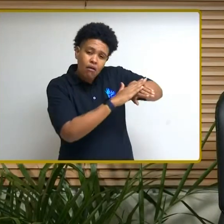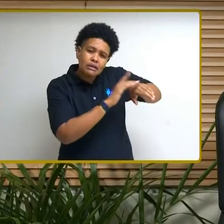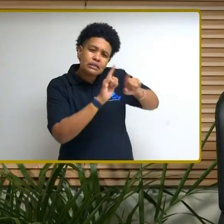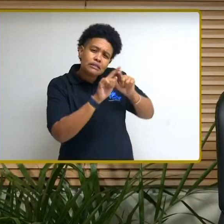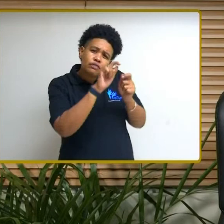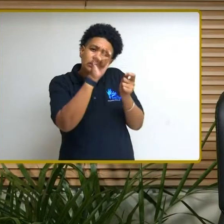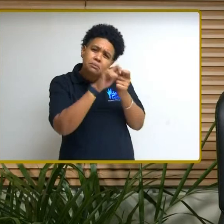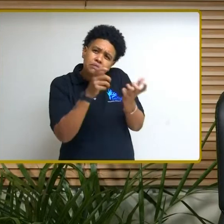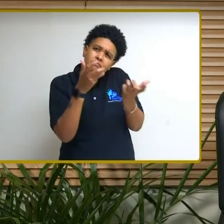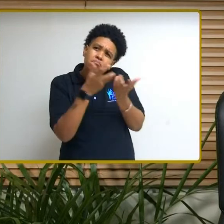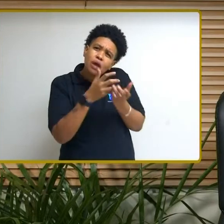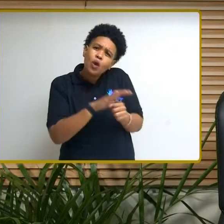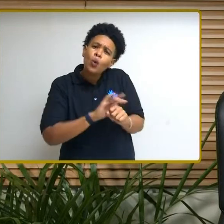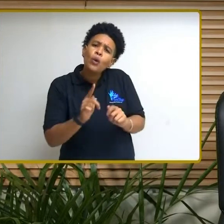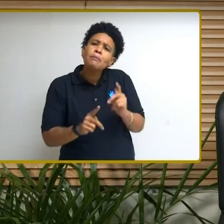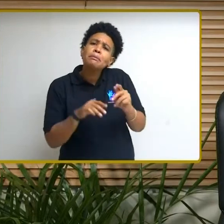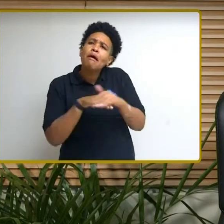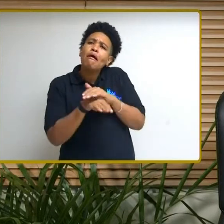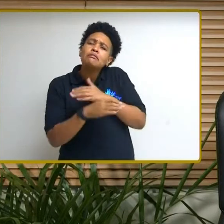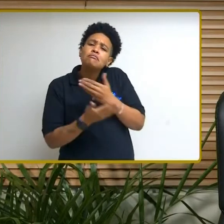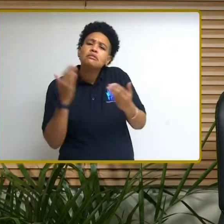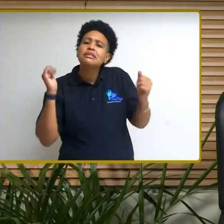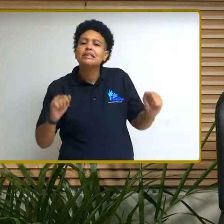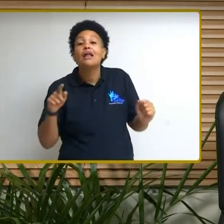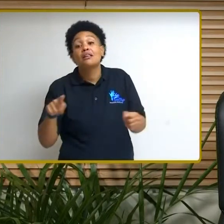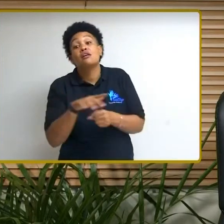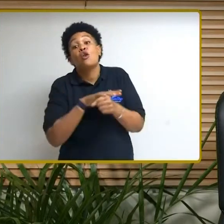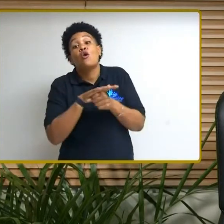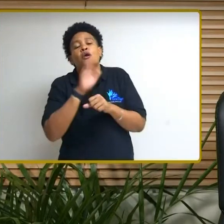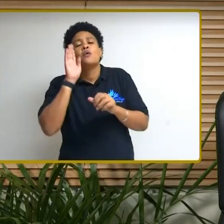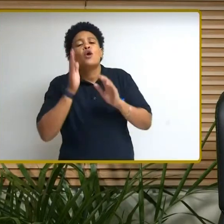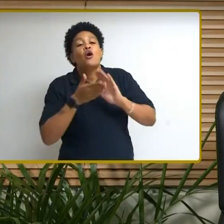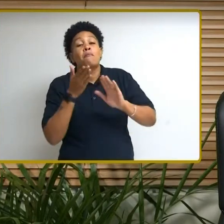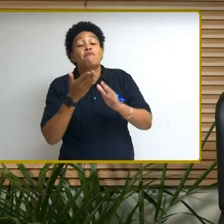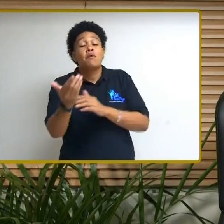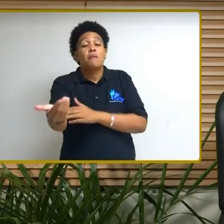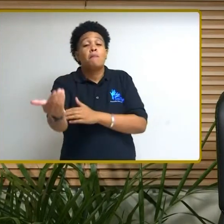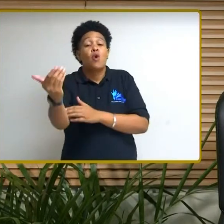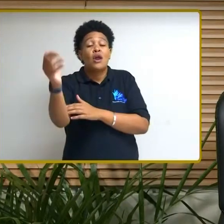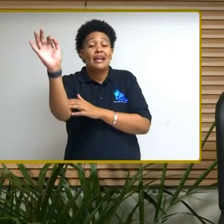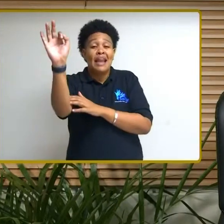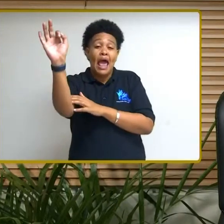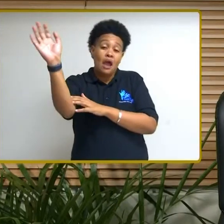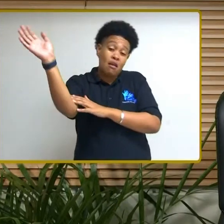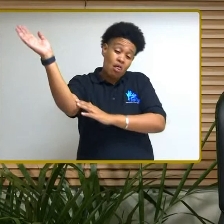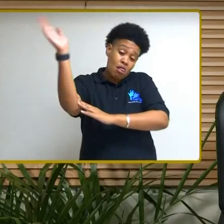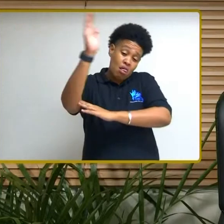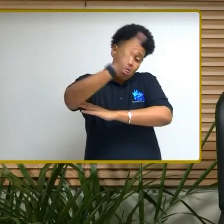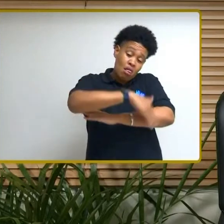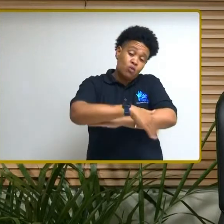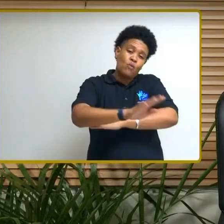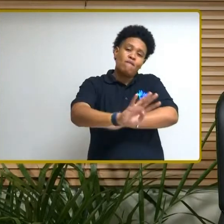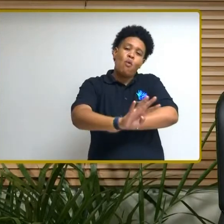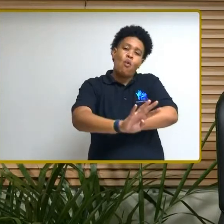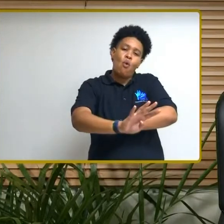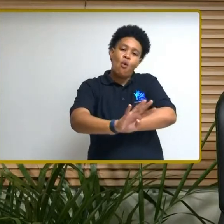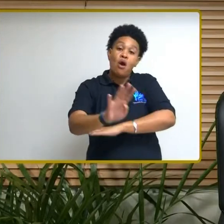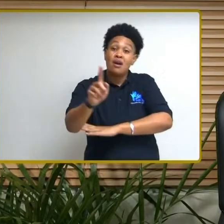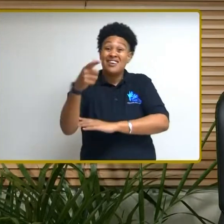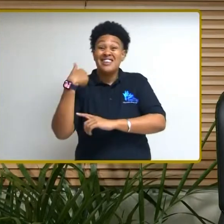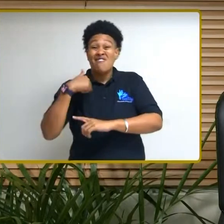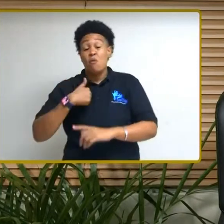these sites will operate from 9 a.m. to 4 p.m. In fact, we